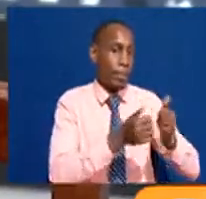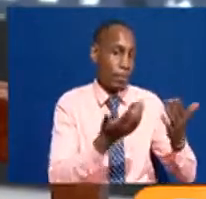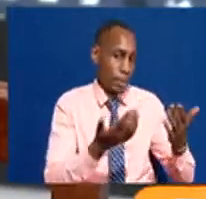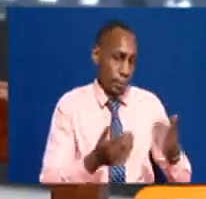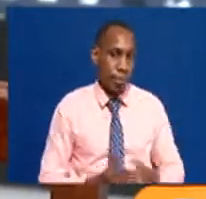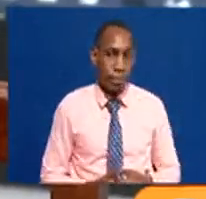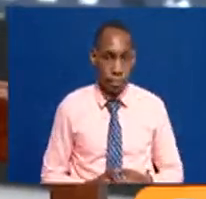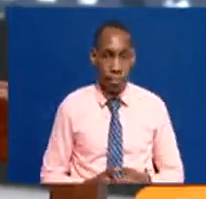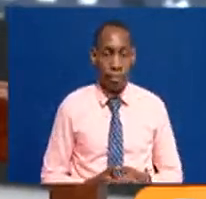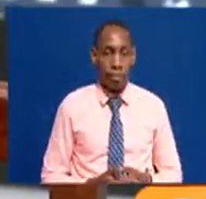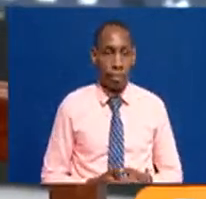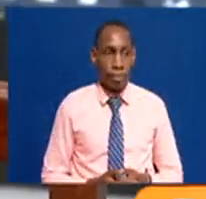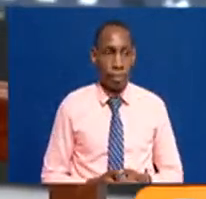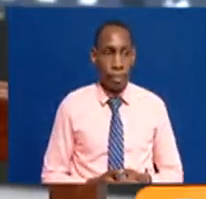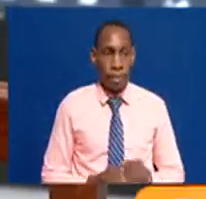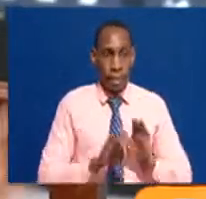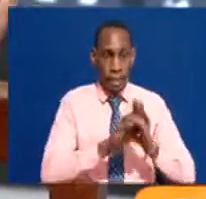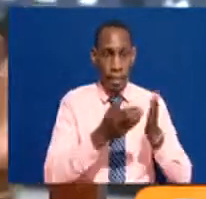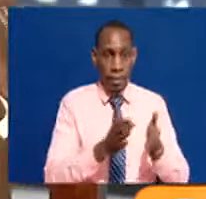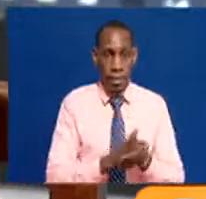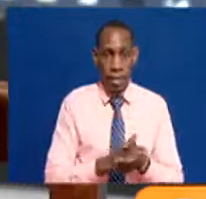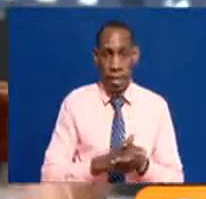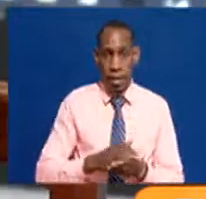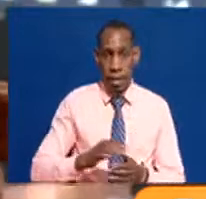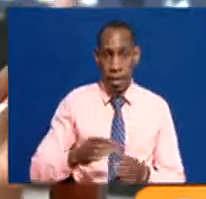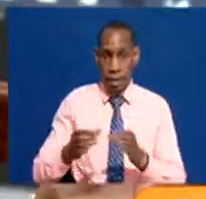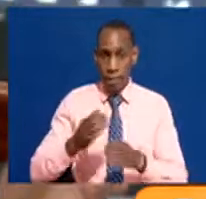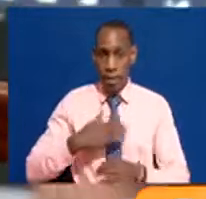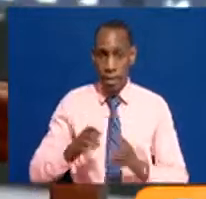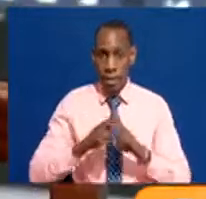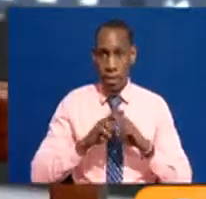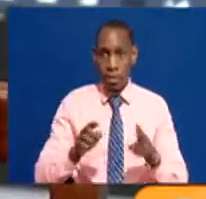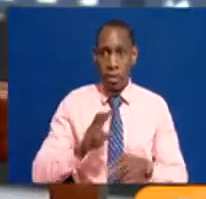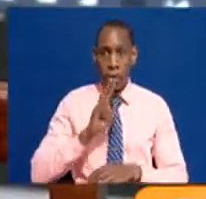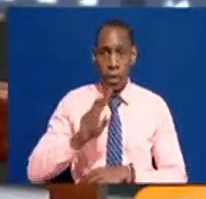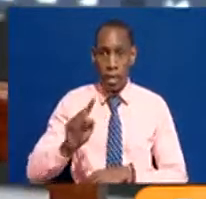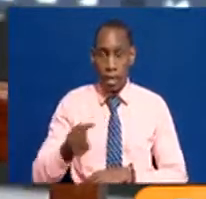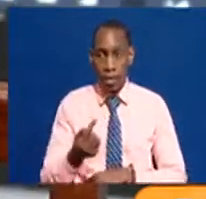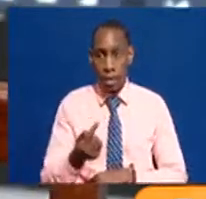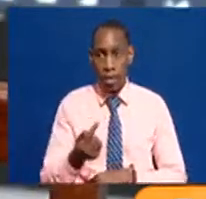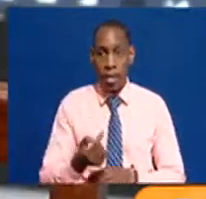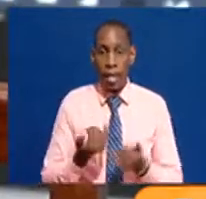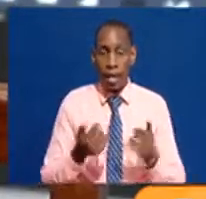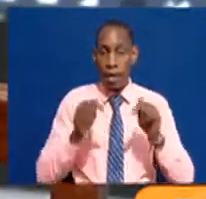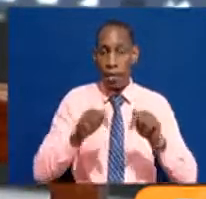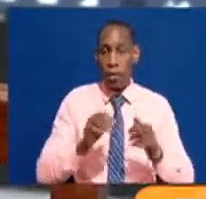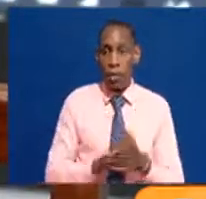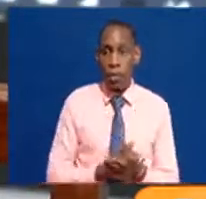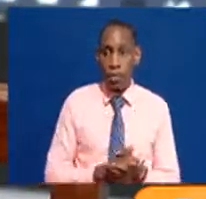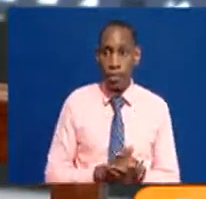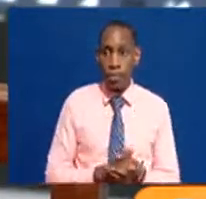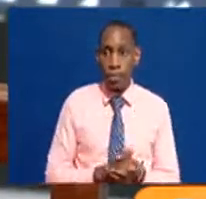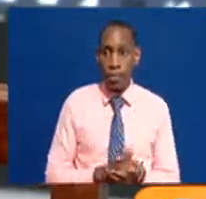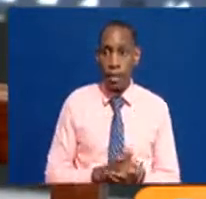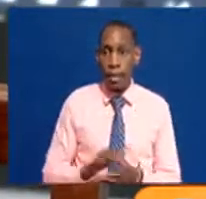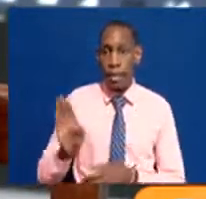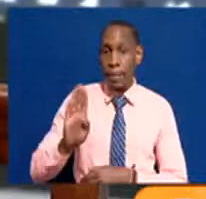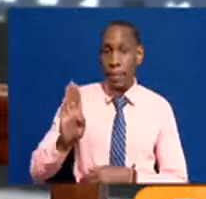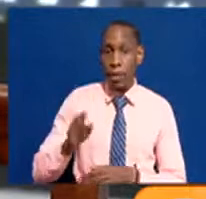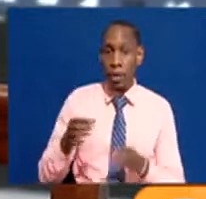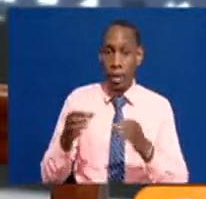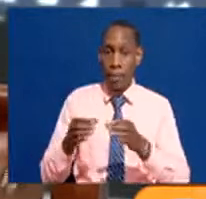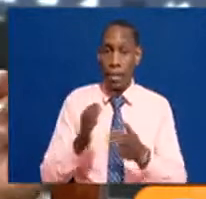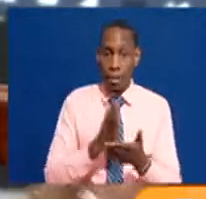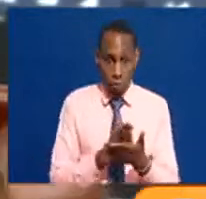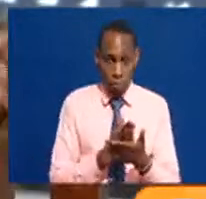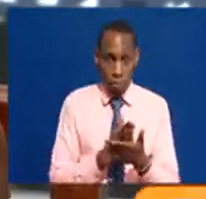business you're talking about. Like now, Kirochi, we started with 200,000. Today is a billion company,